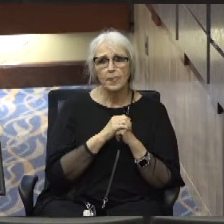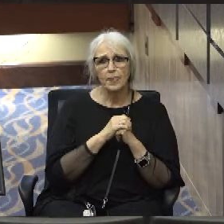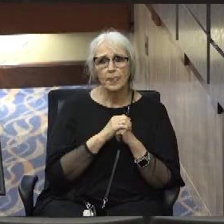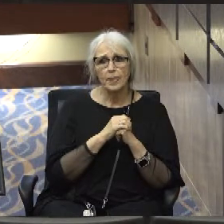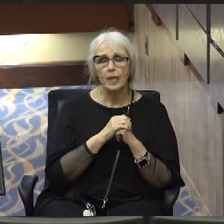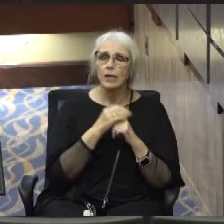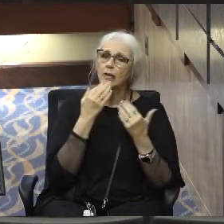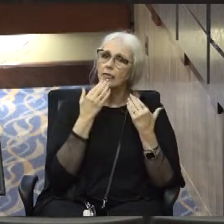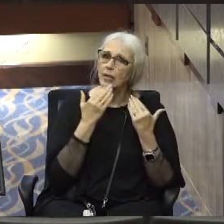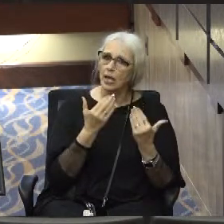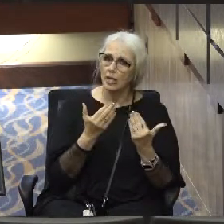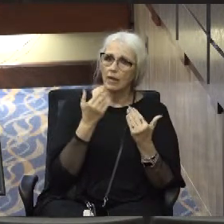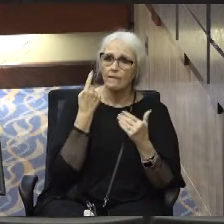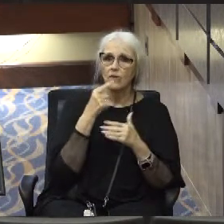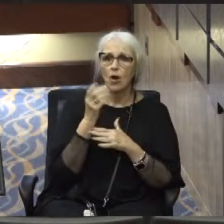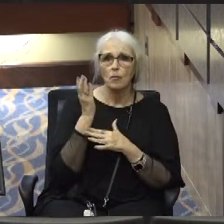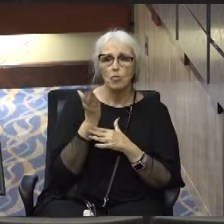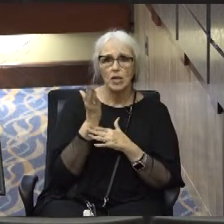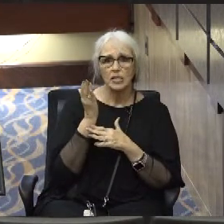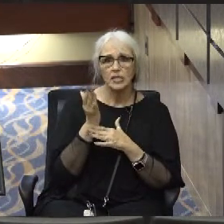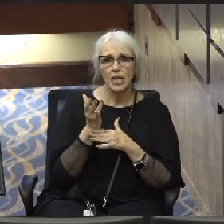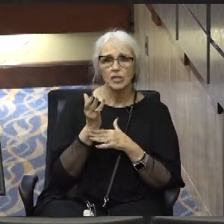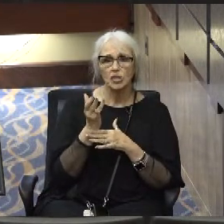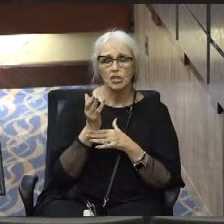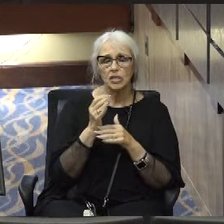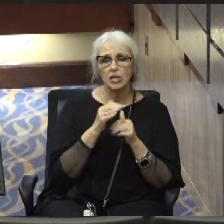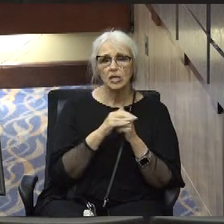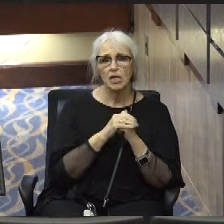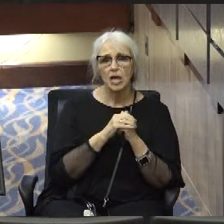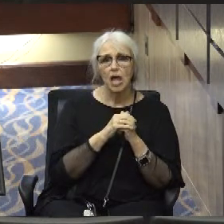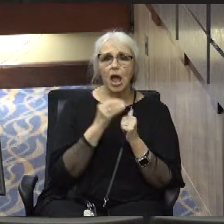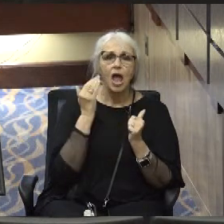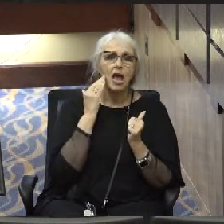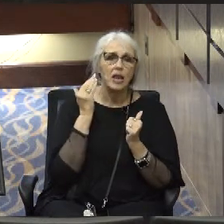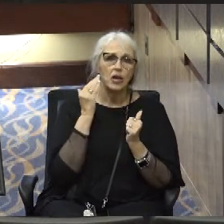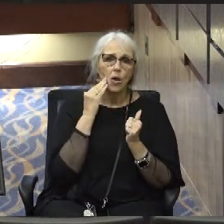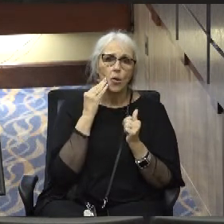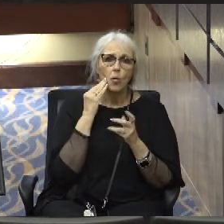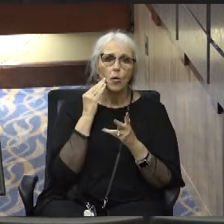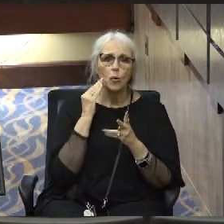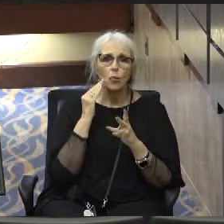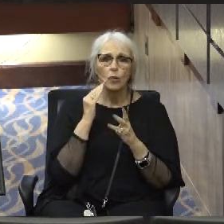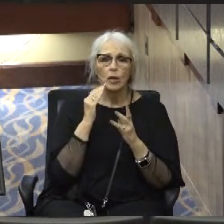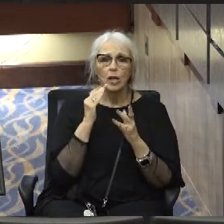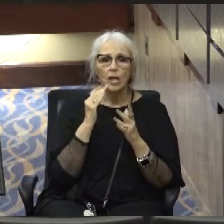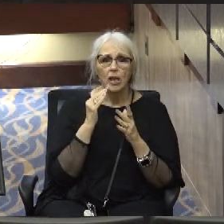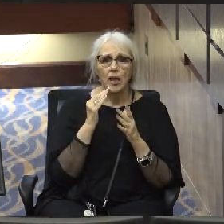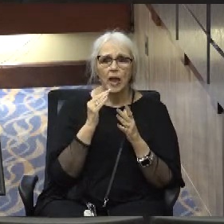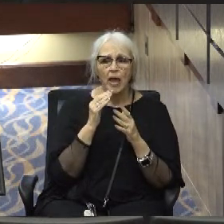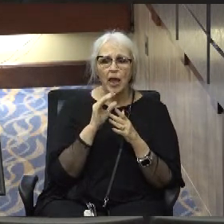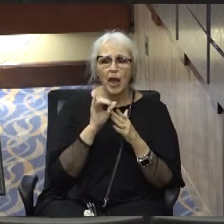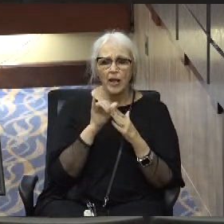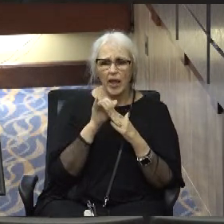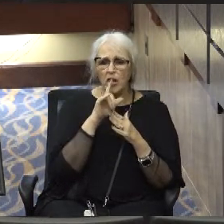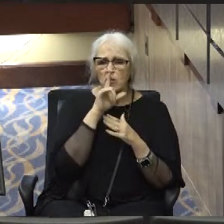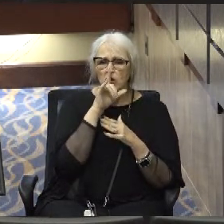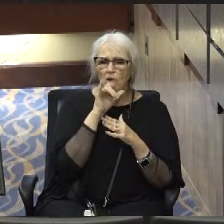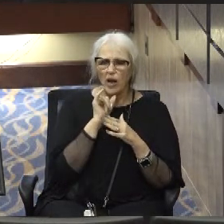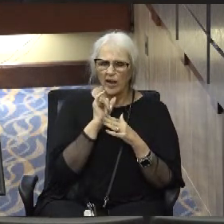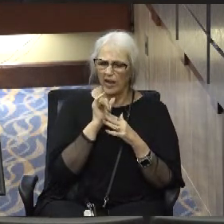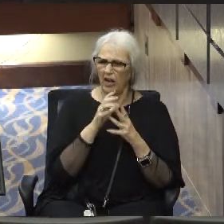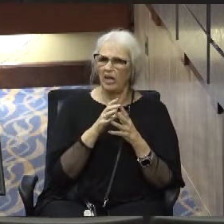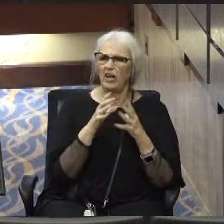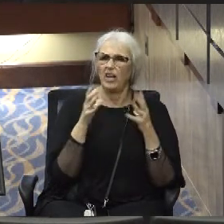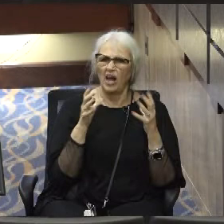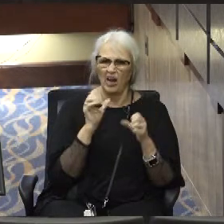So thank you for the presentation. I know that it is a tremendous undertaking,